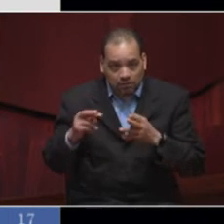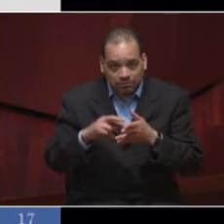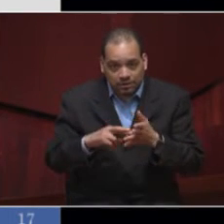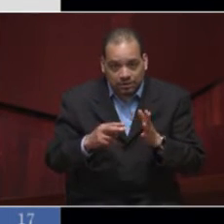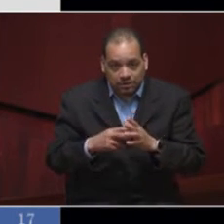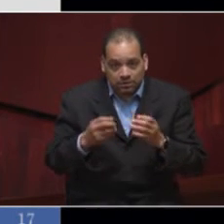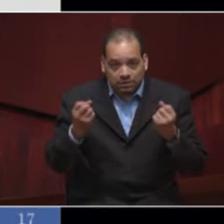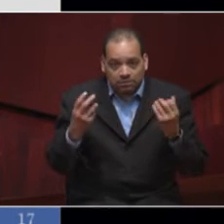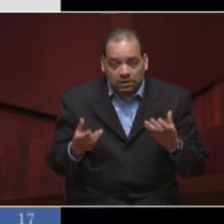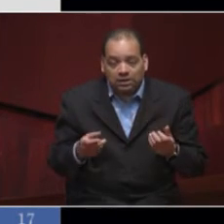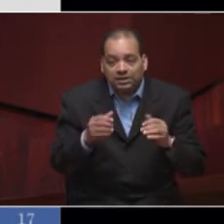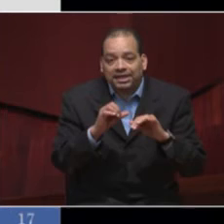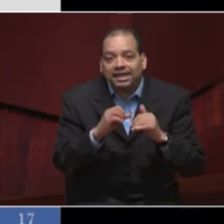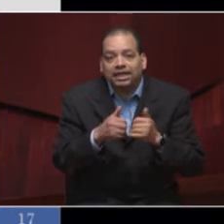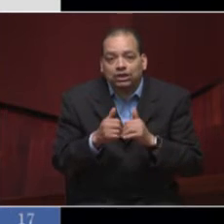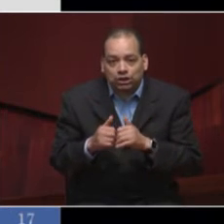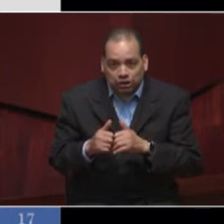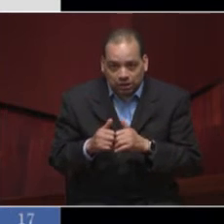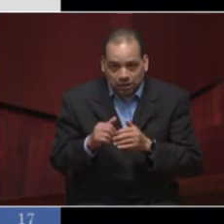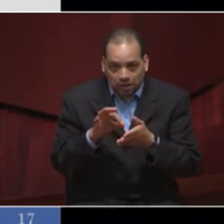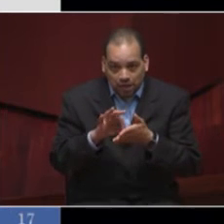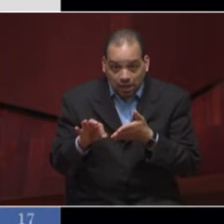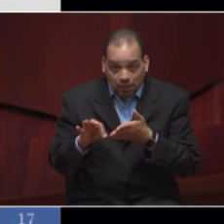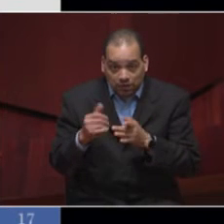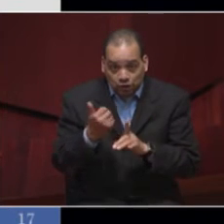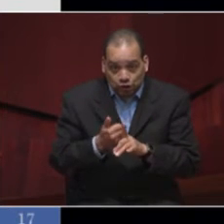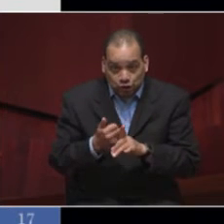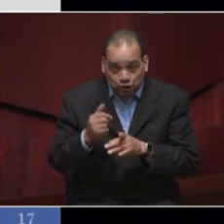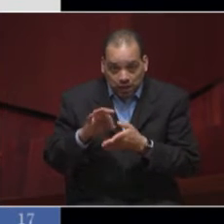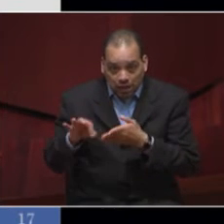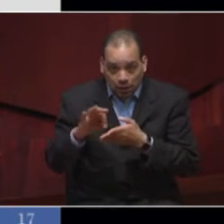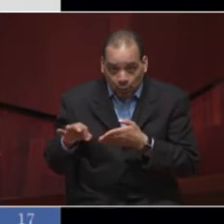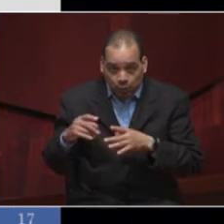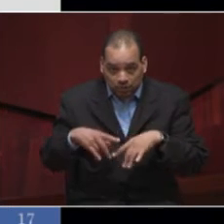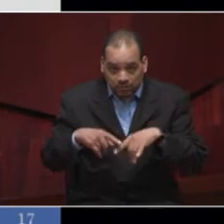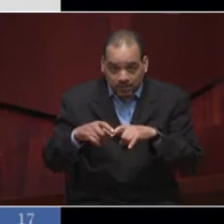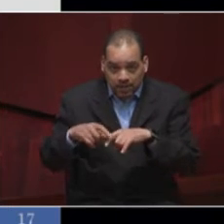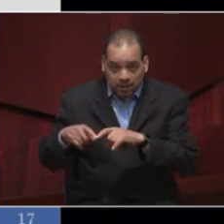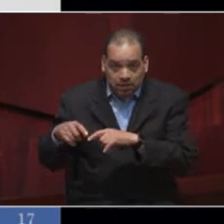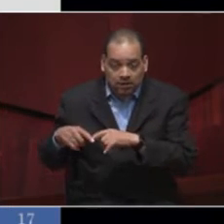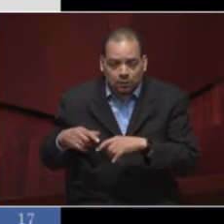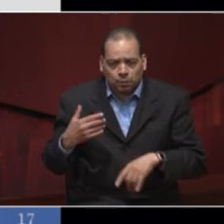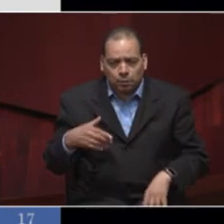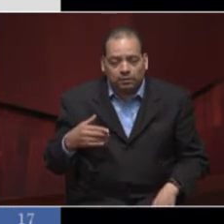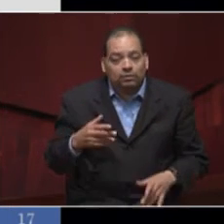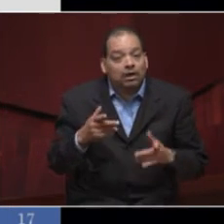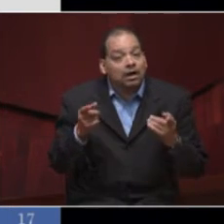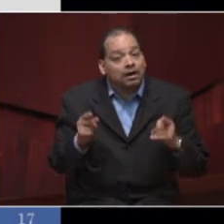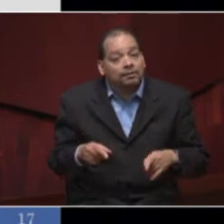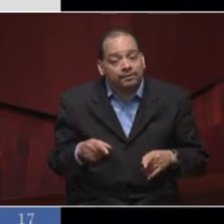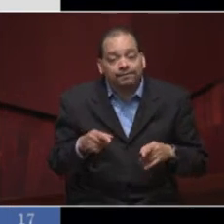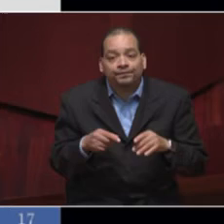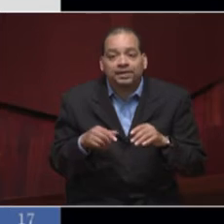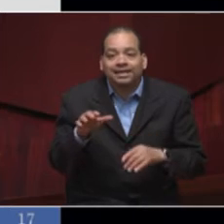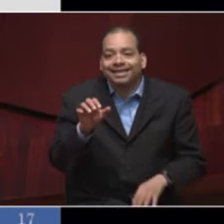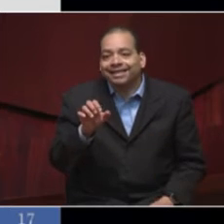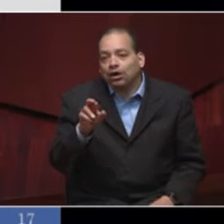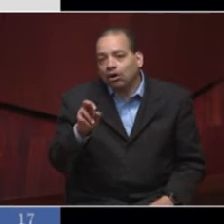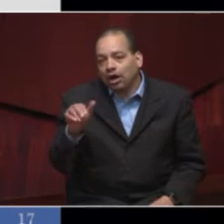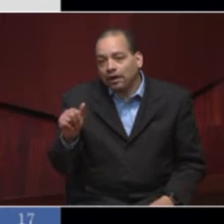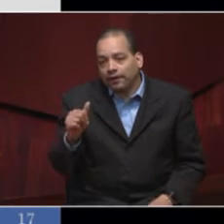of agency accounts being suspended. And what happens is that the ERA help